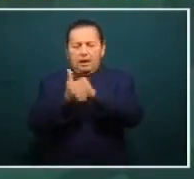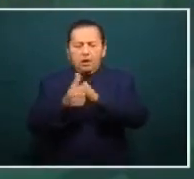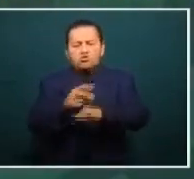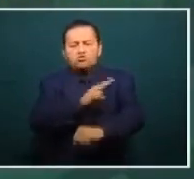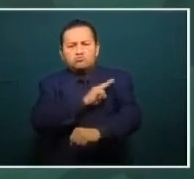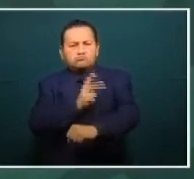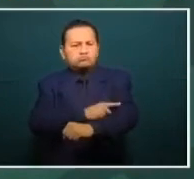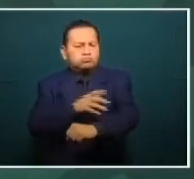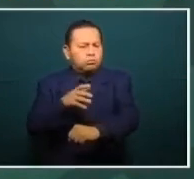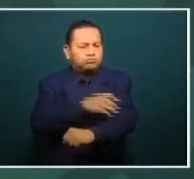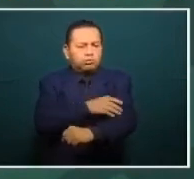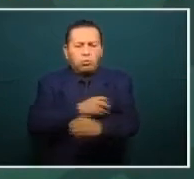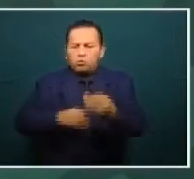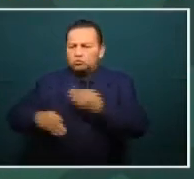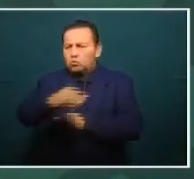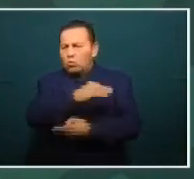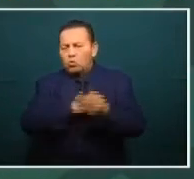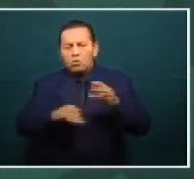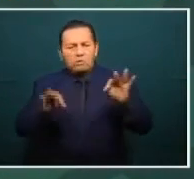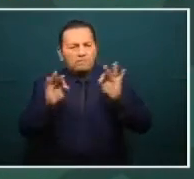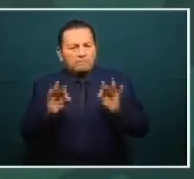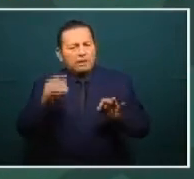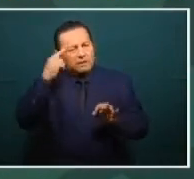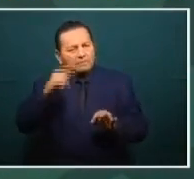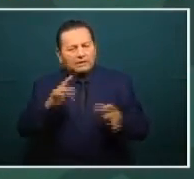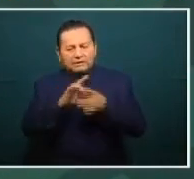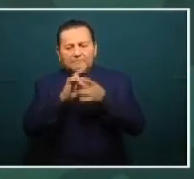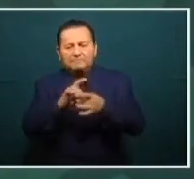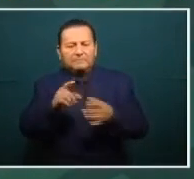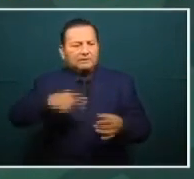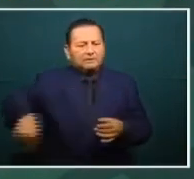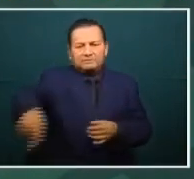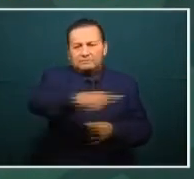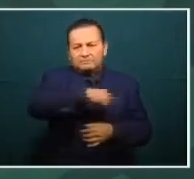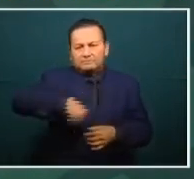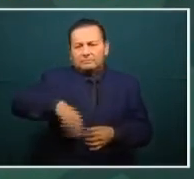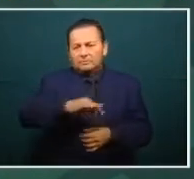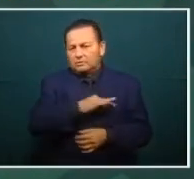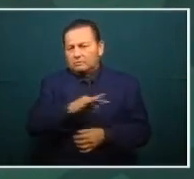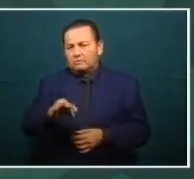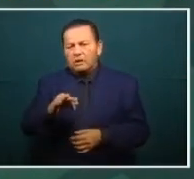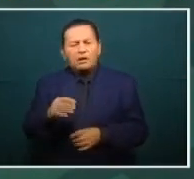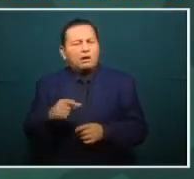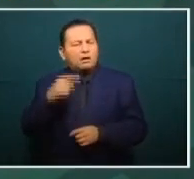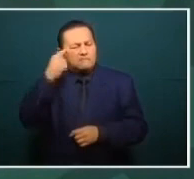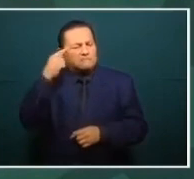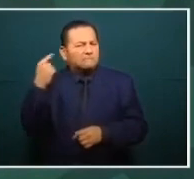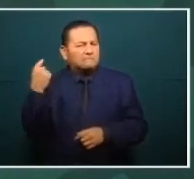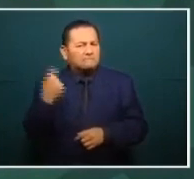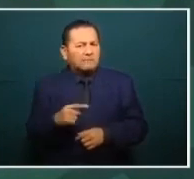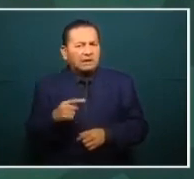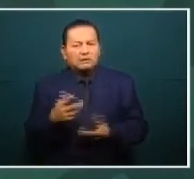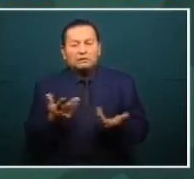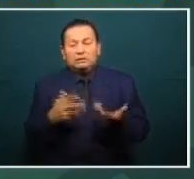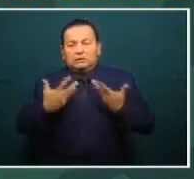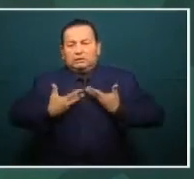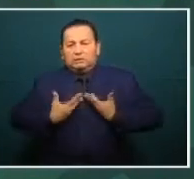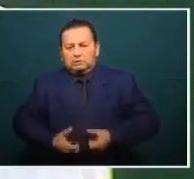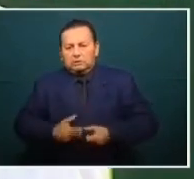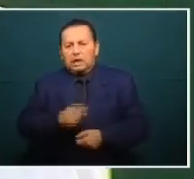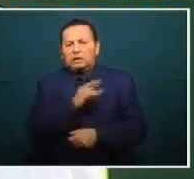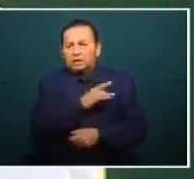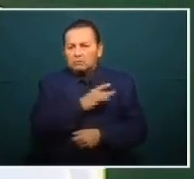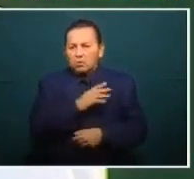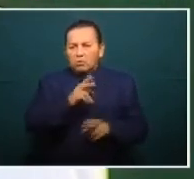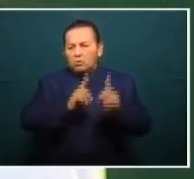even if they did do that, we're still converting Mexico into a power of social